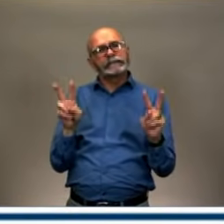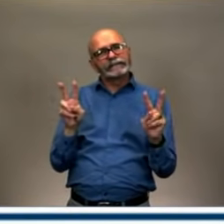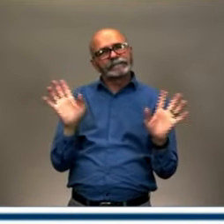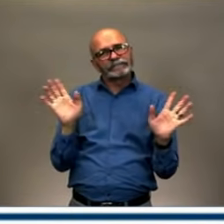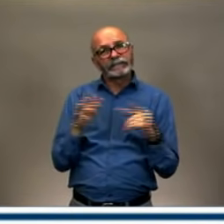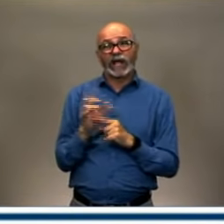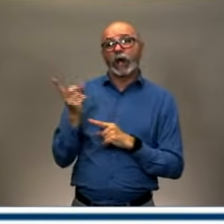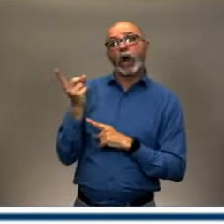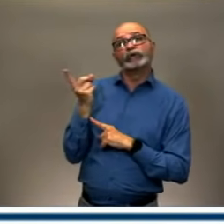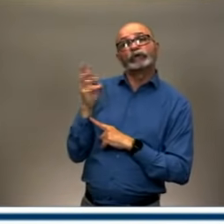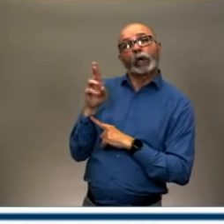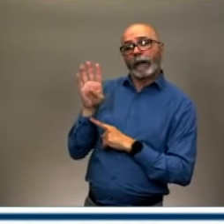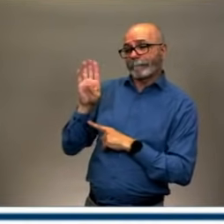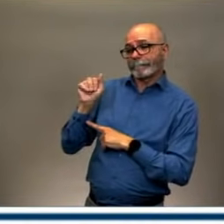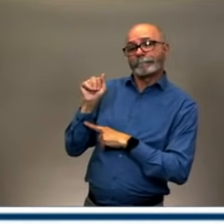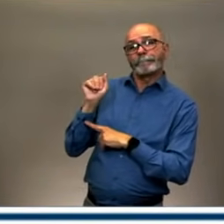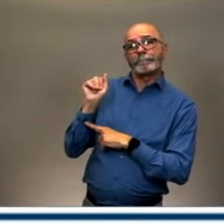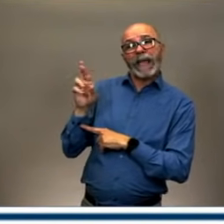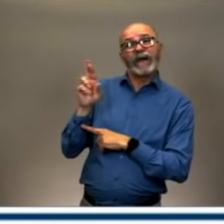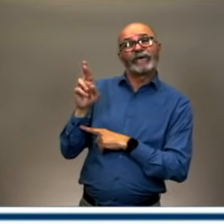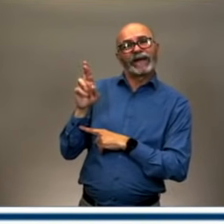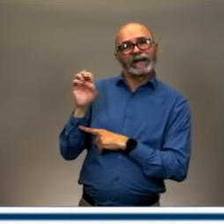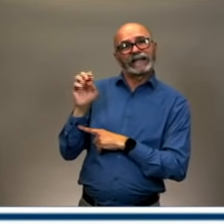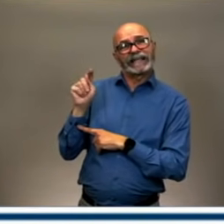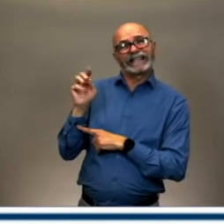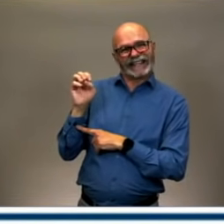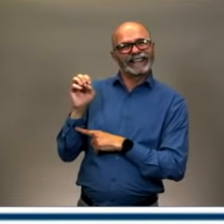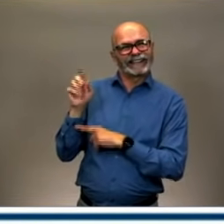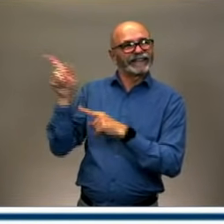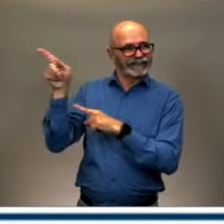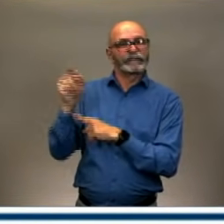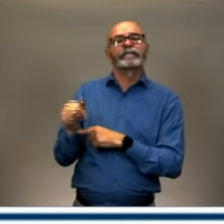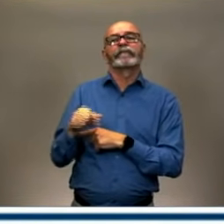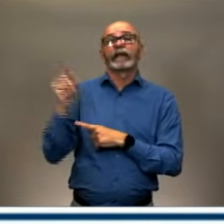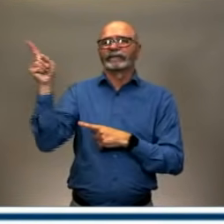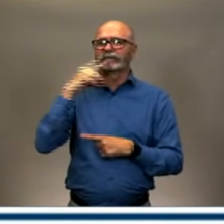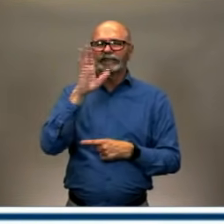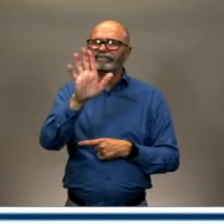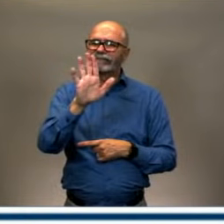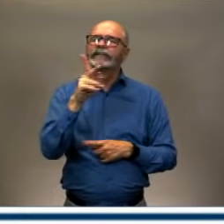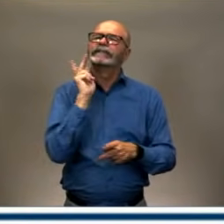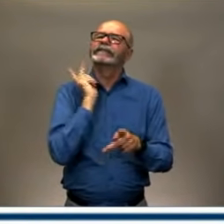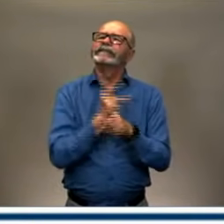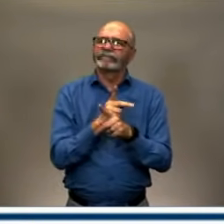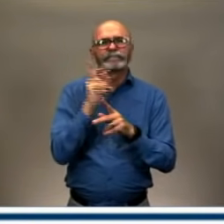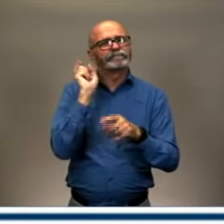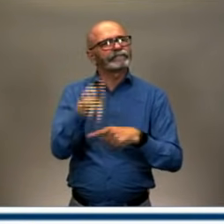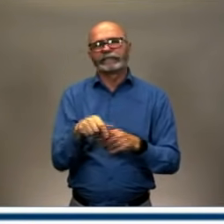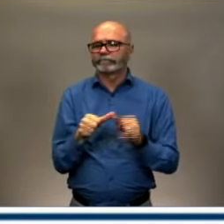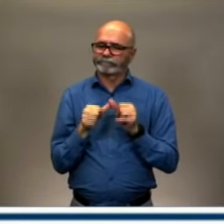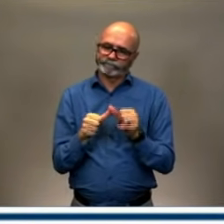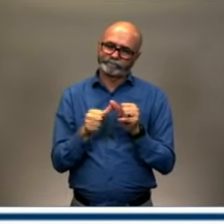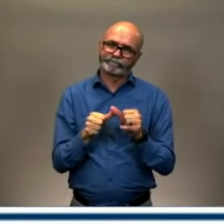just have to do it in a way that is COVID safe. So this is part of our new normal, living COVID